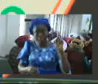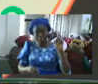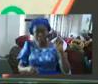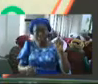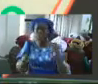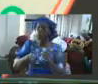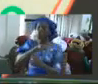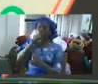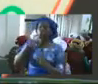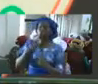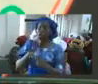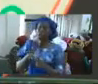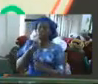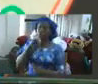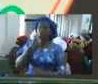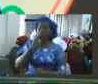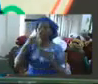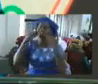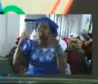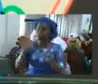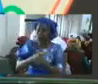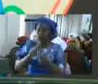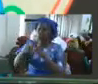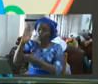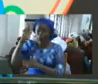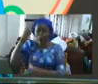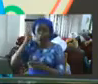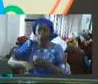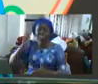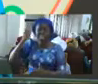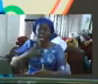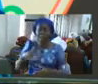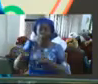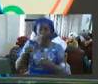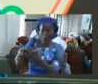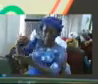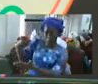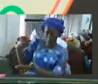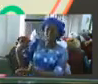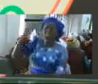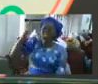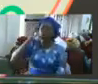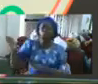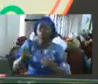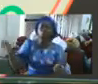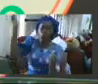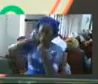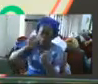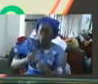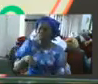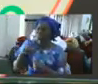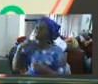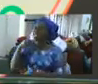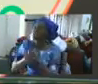when you are grateful to God for what he had done, he will do more. Can you say amen to